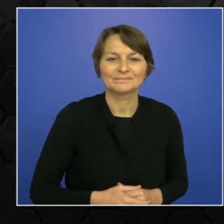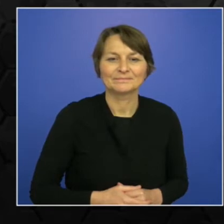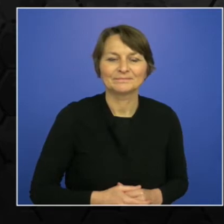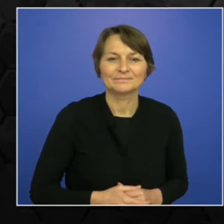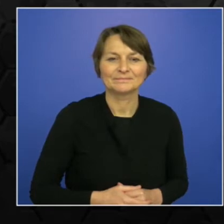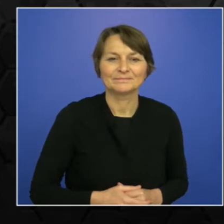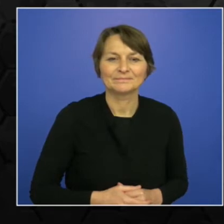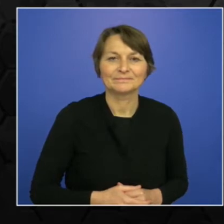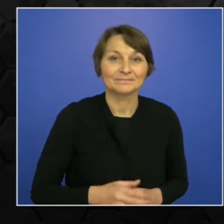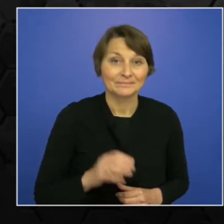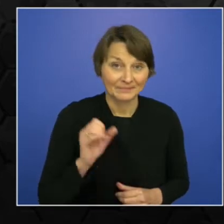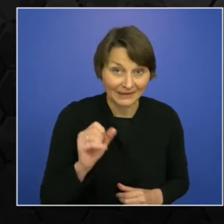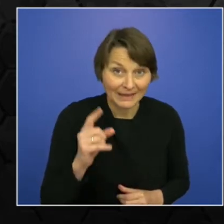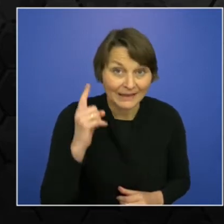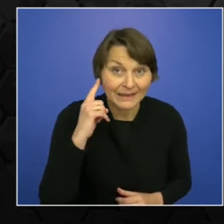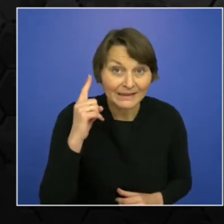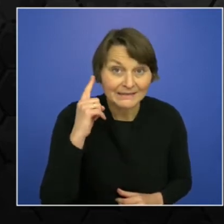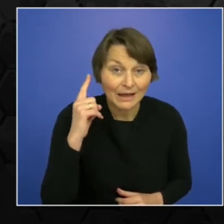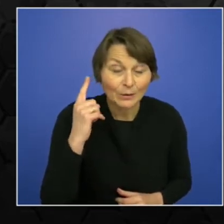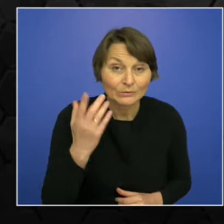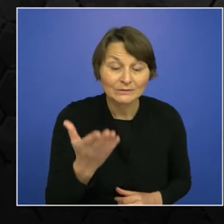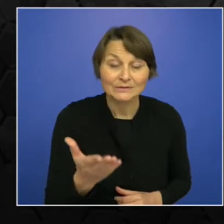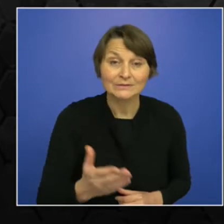Can you hear the sound?